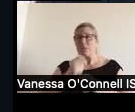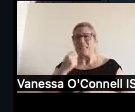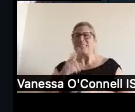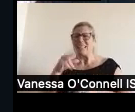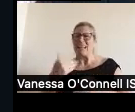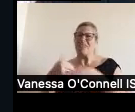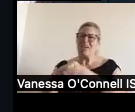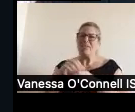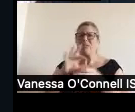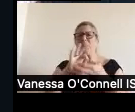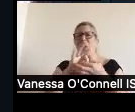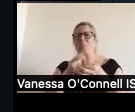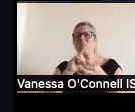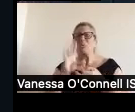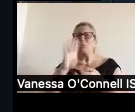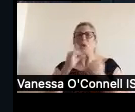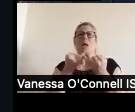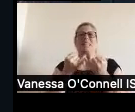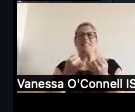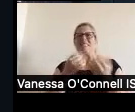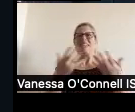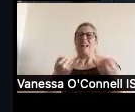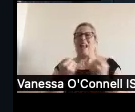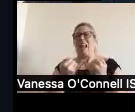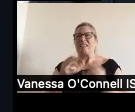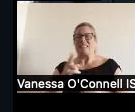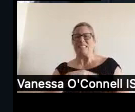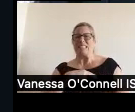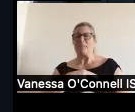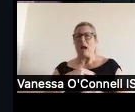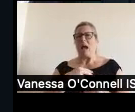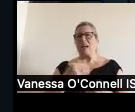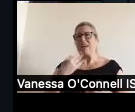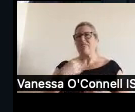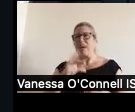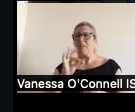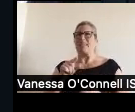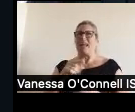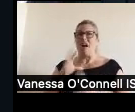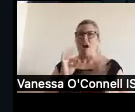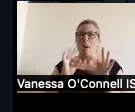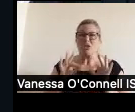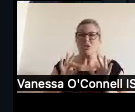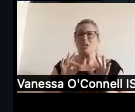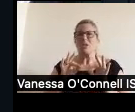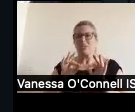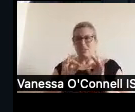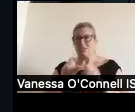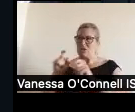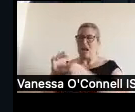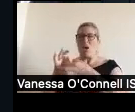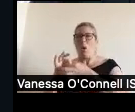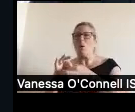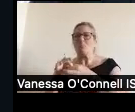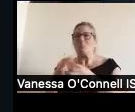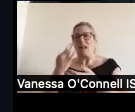there seems to be a stigma around choosing that option, and that women who choose to join the meetings from home are often seen